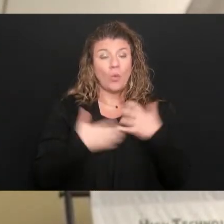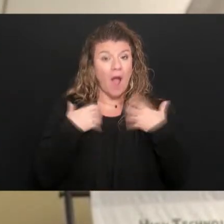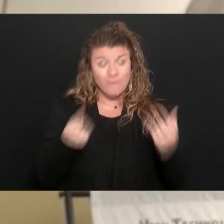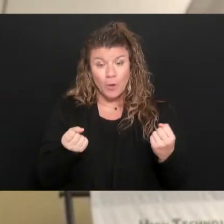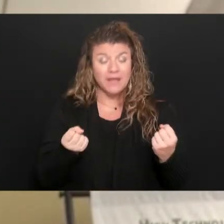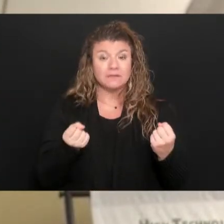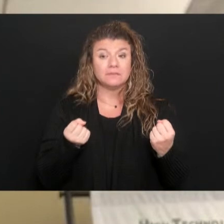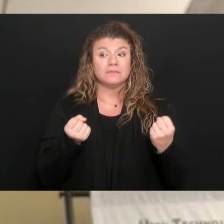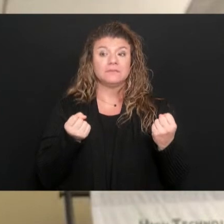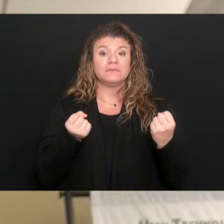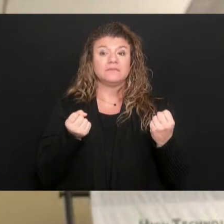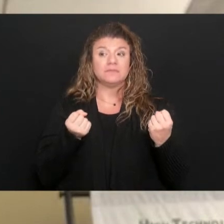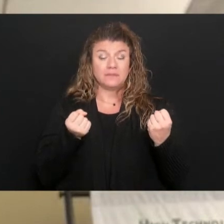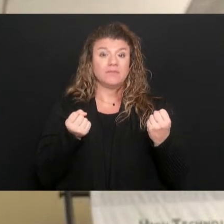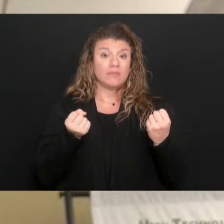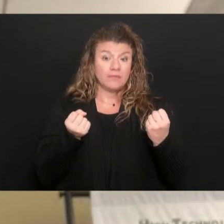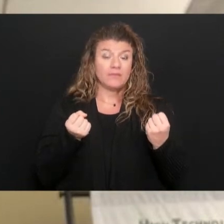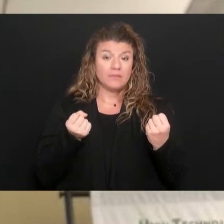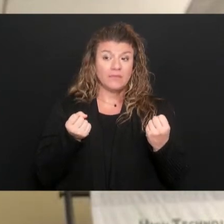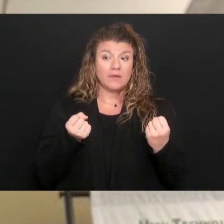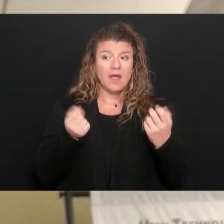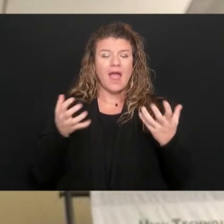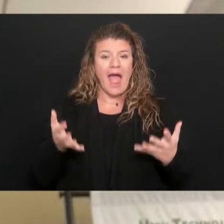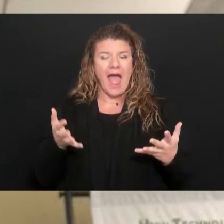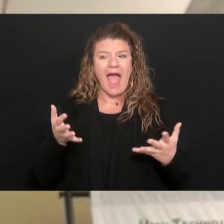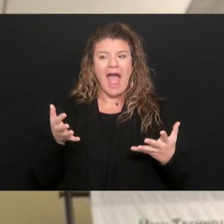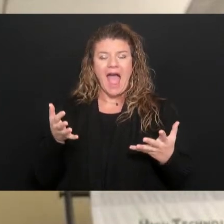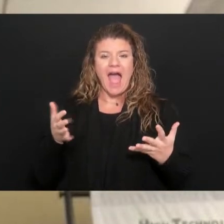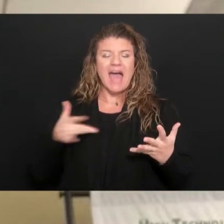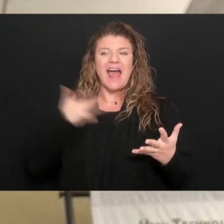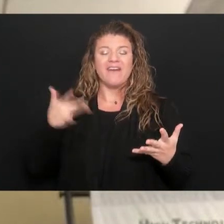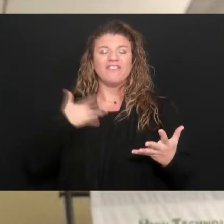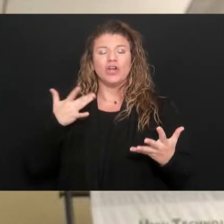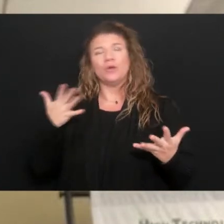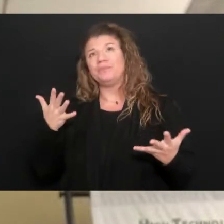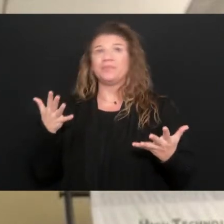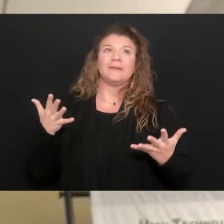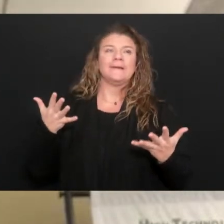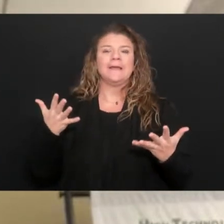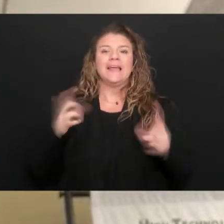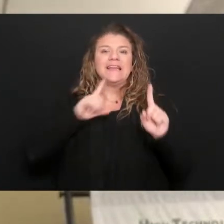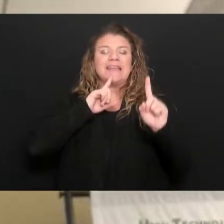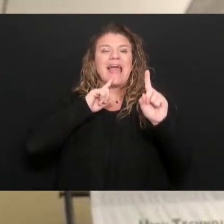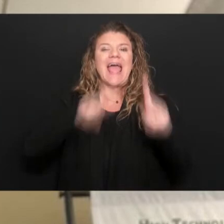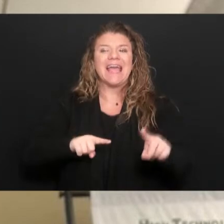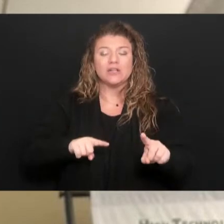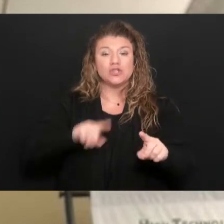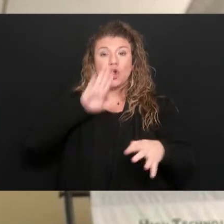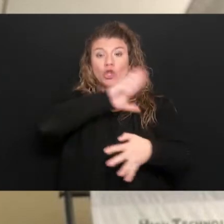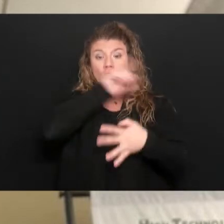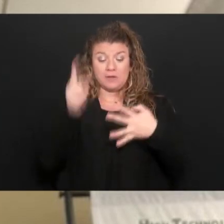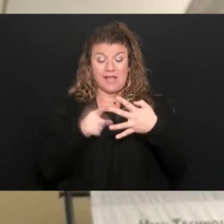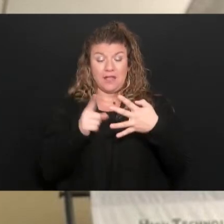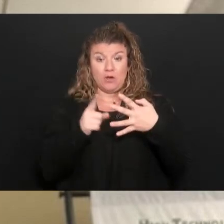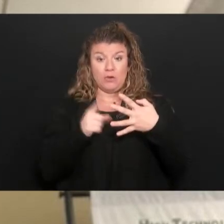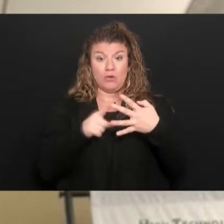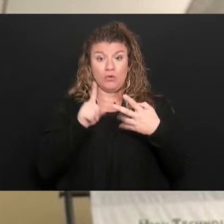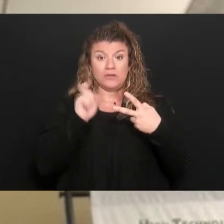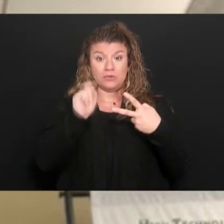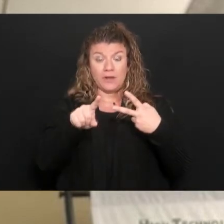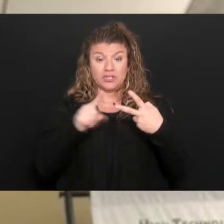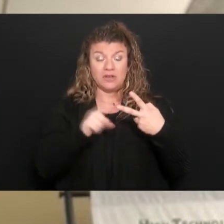recovering. And I think that to answer the last part of the question,